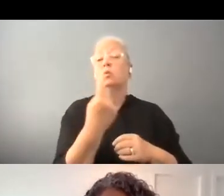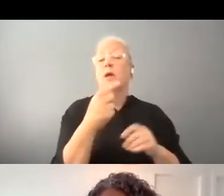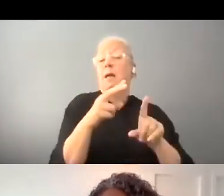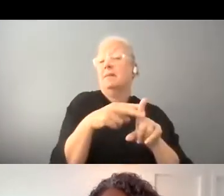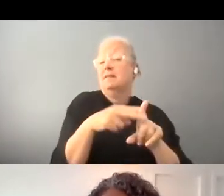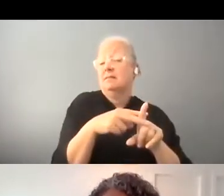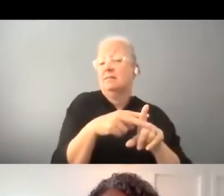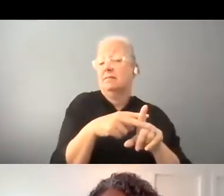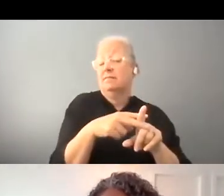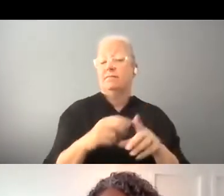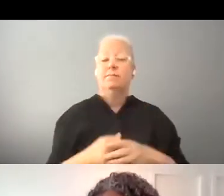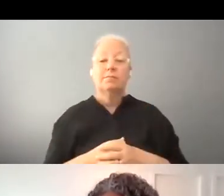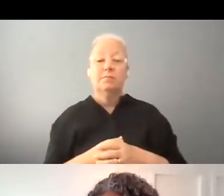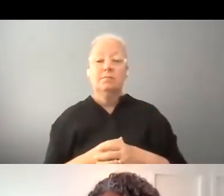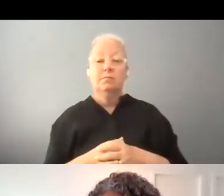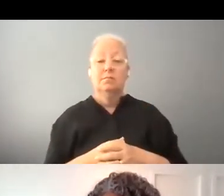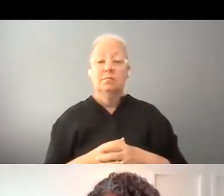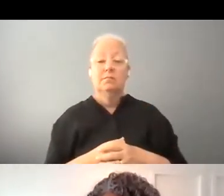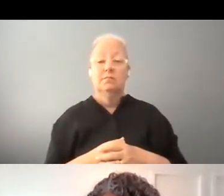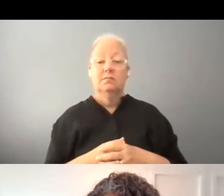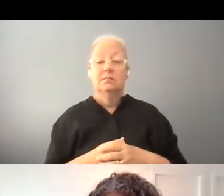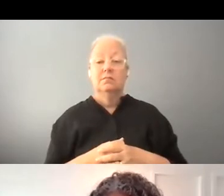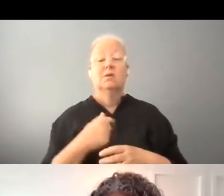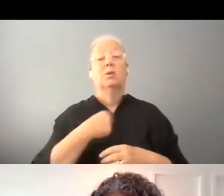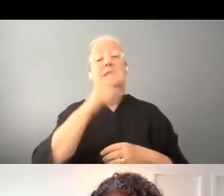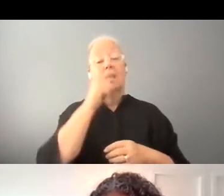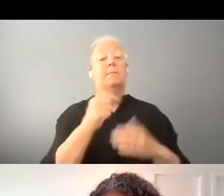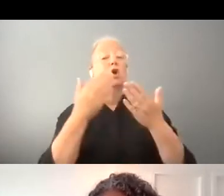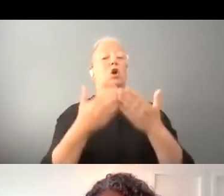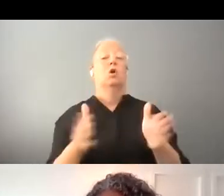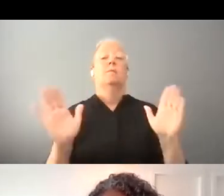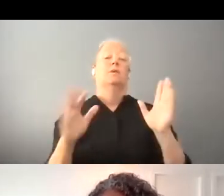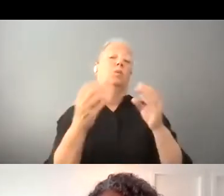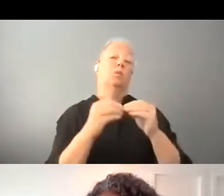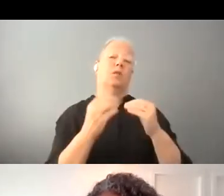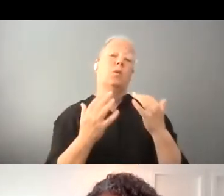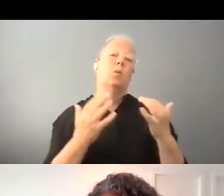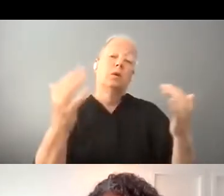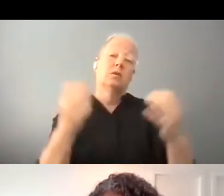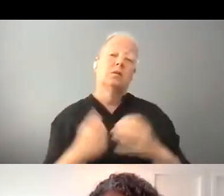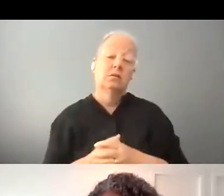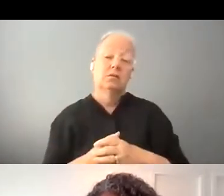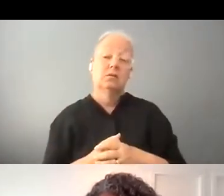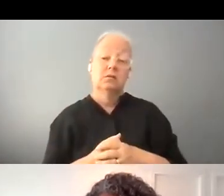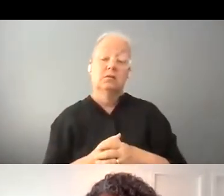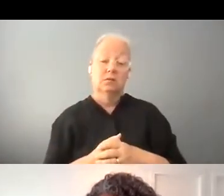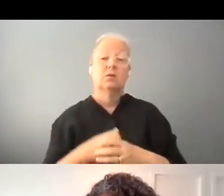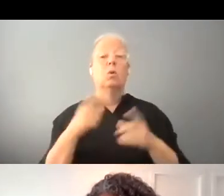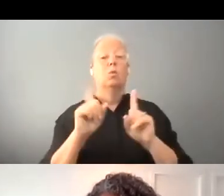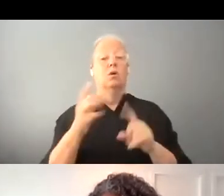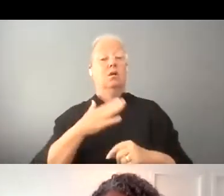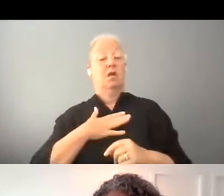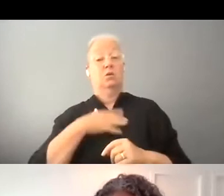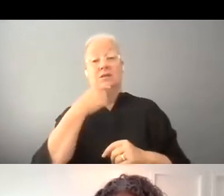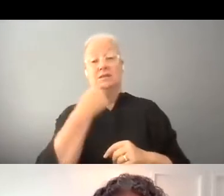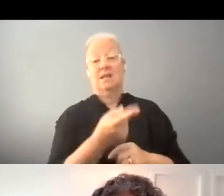we can audience? be really, really open with the audience. What we'd like to say is that we do have an